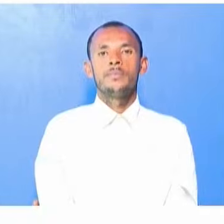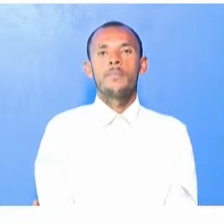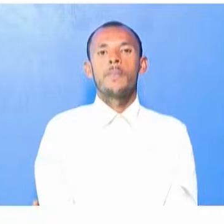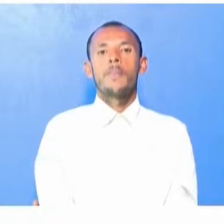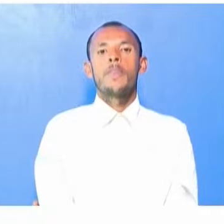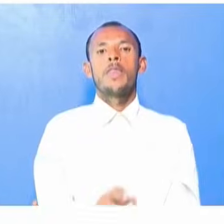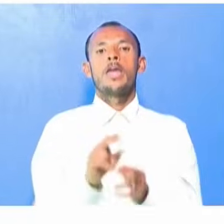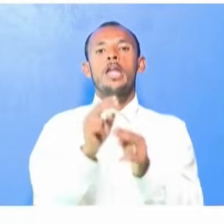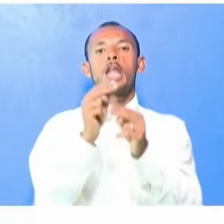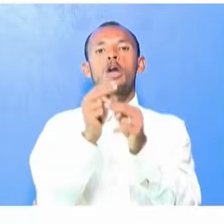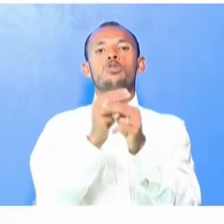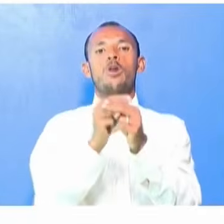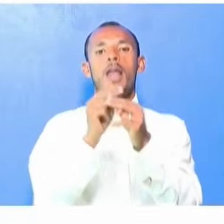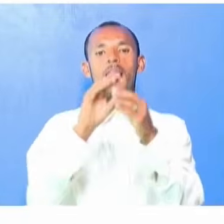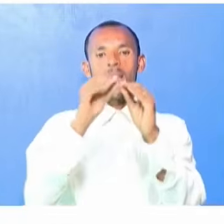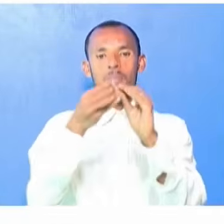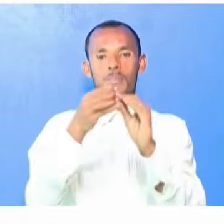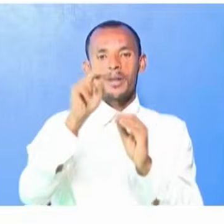natural numbers